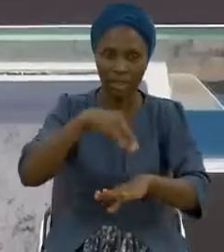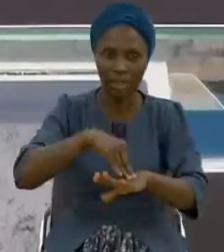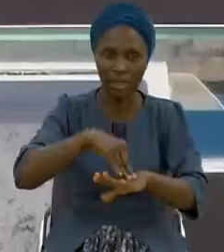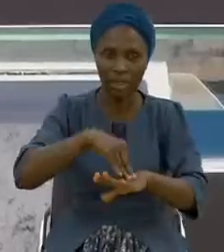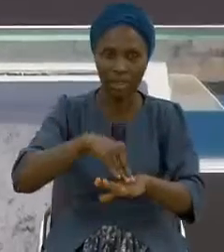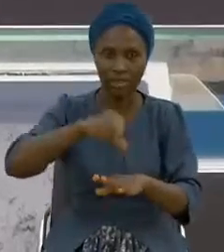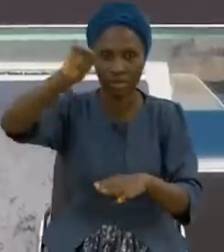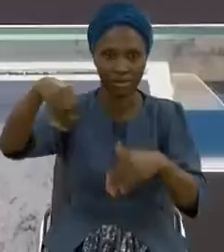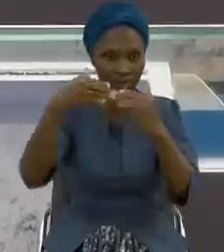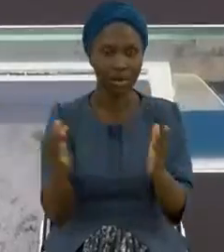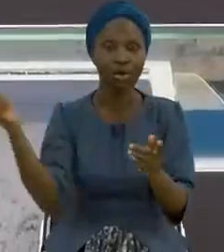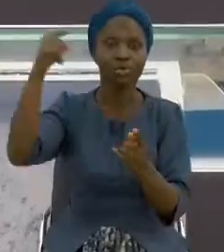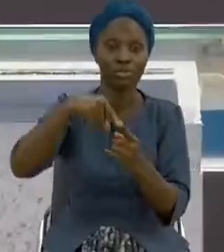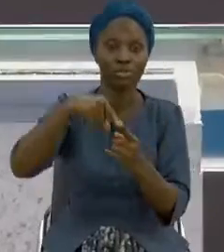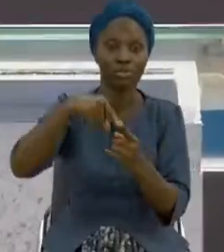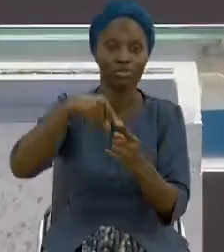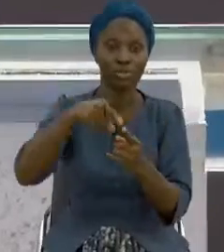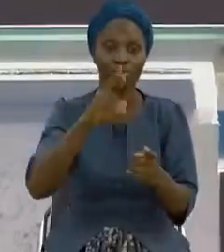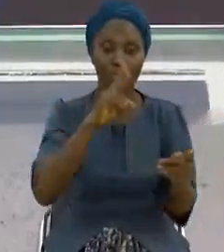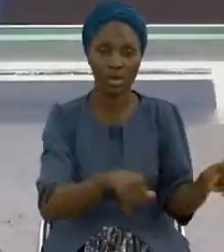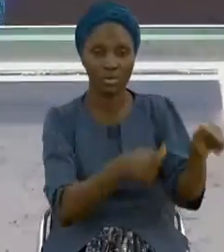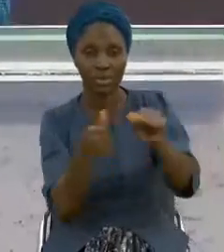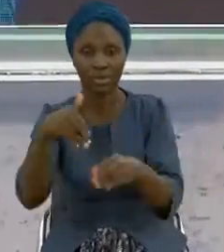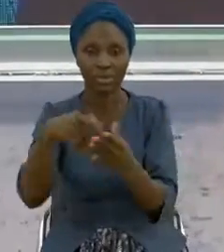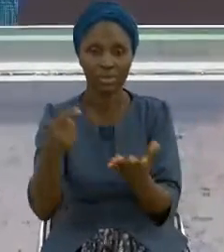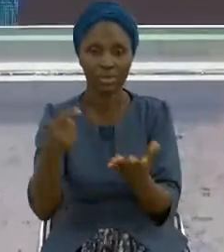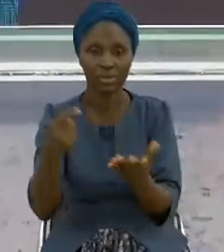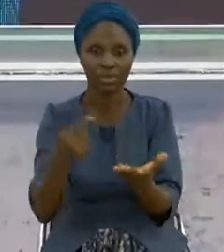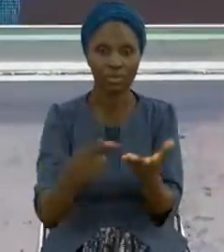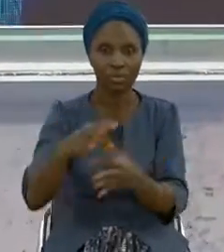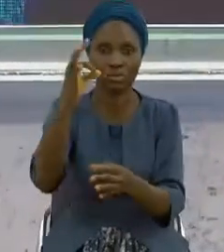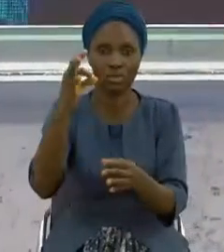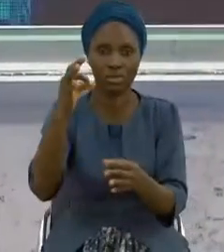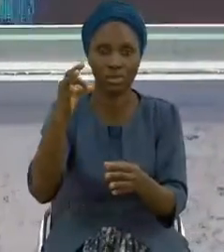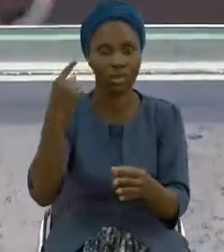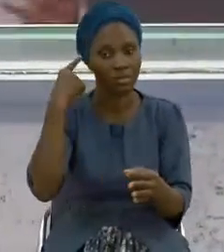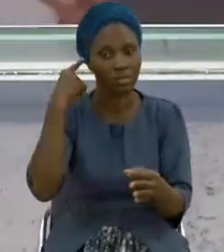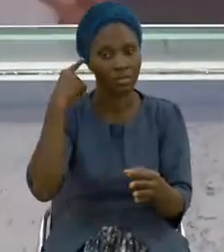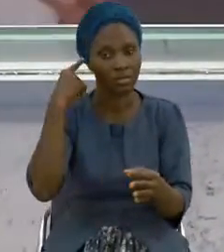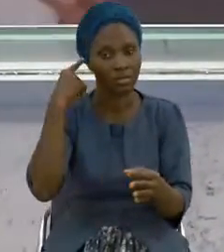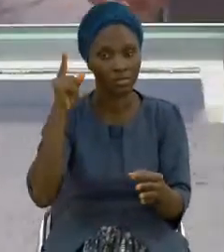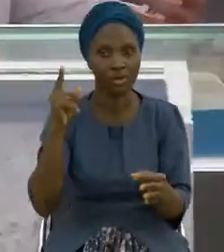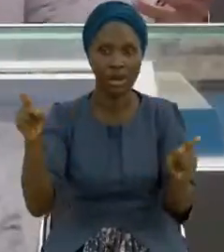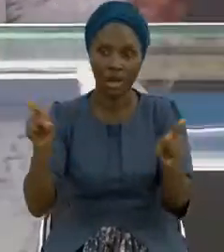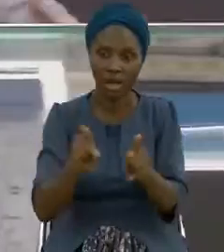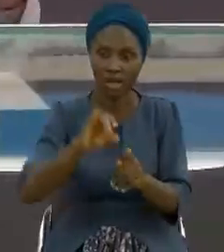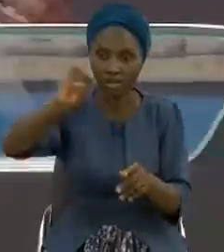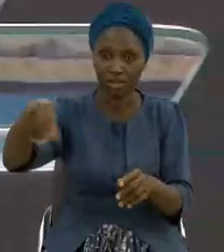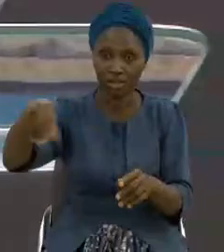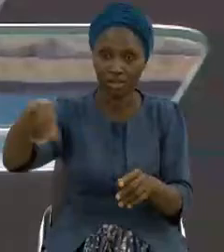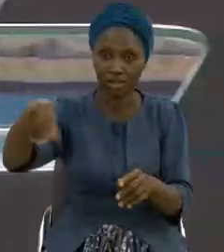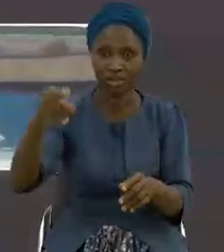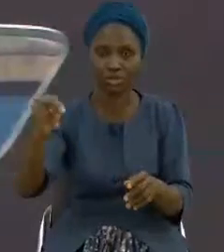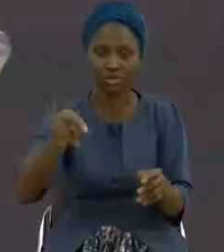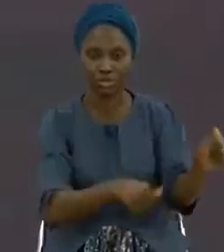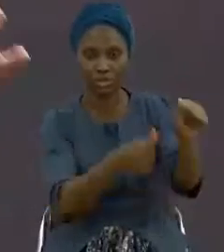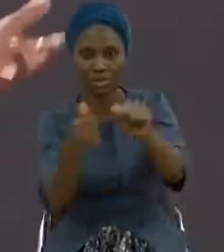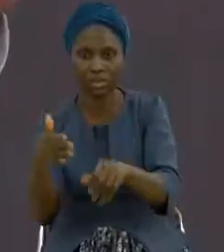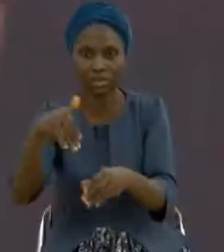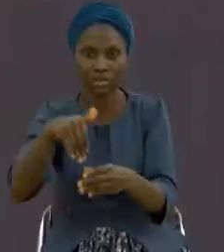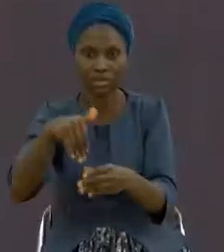Holy Ghost. For as John baptized with water, even so will you